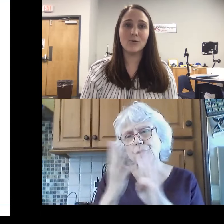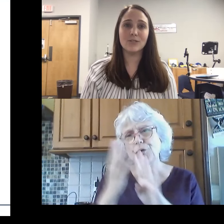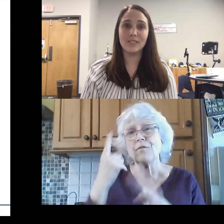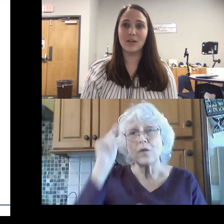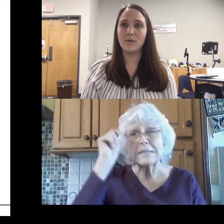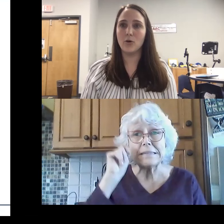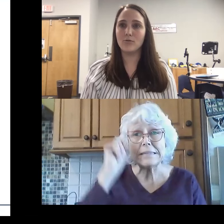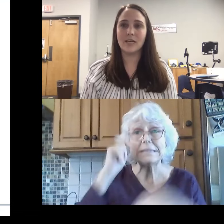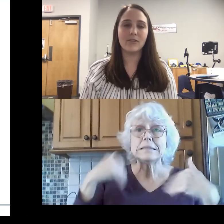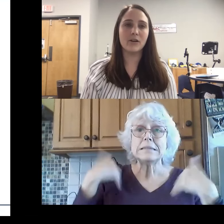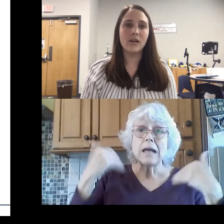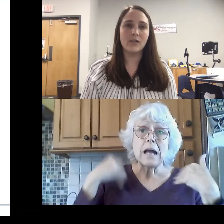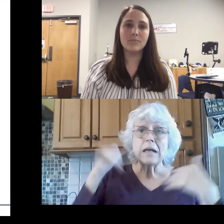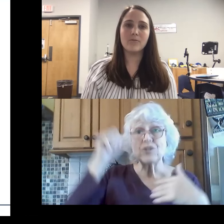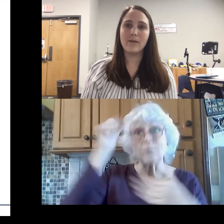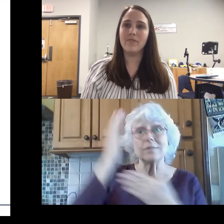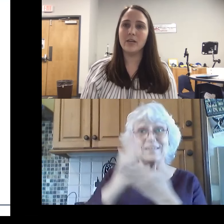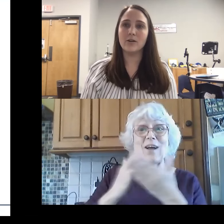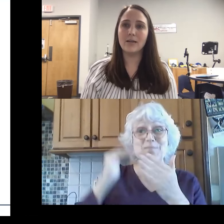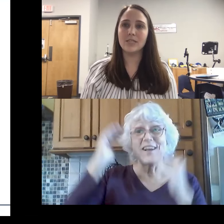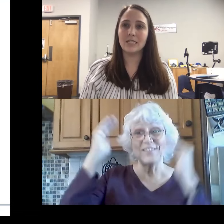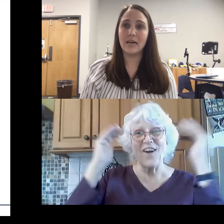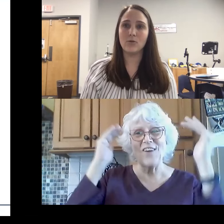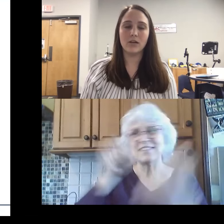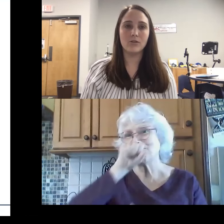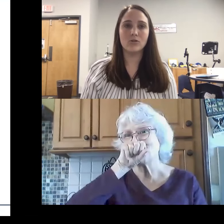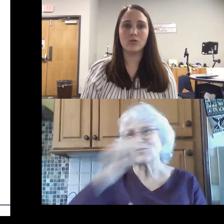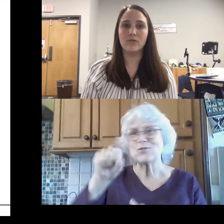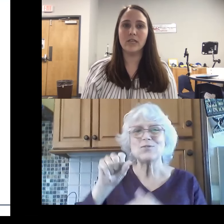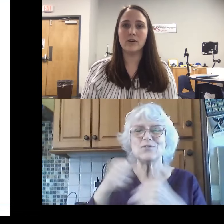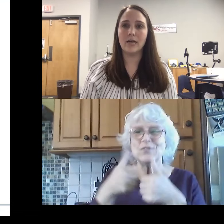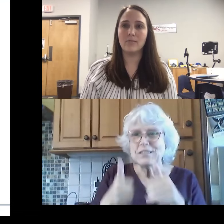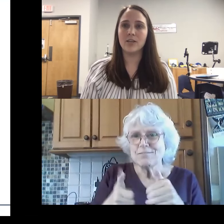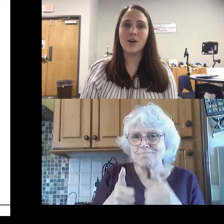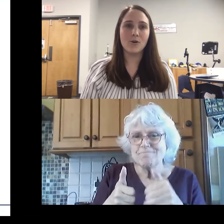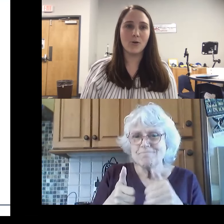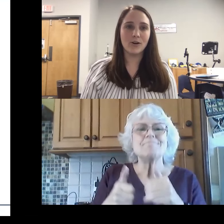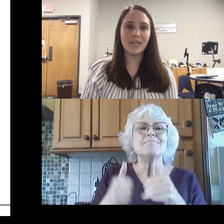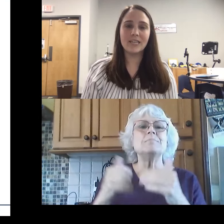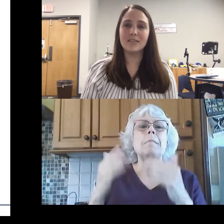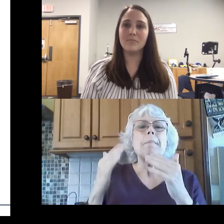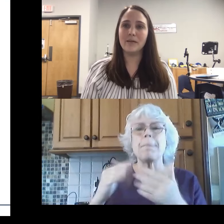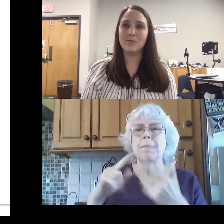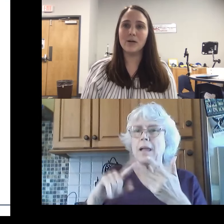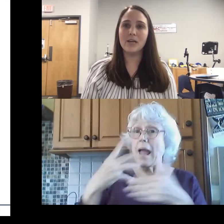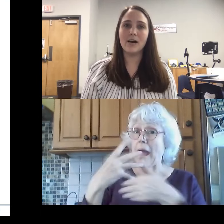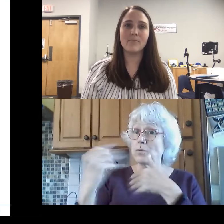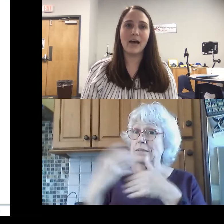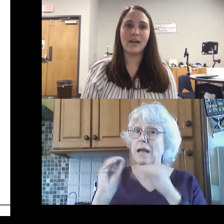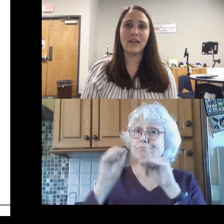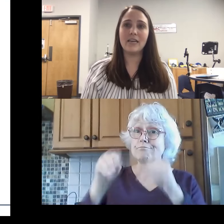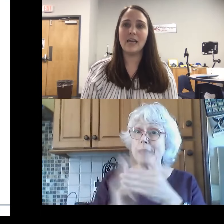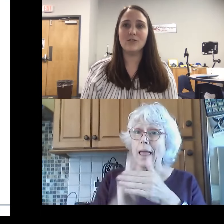your young adults and some adults out there love to play video games and connect with others through video games. Gardening is a big one